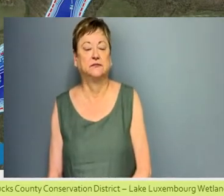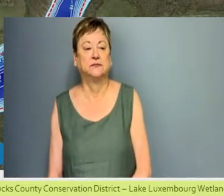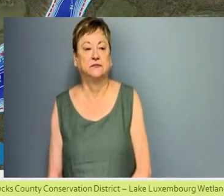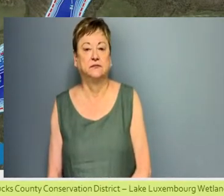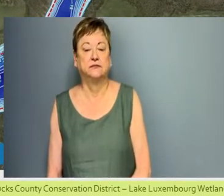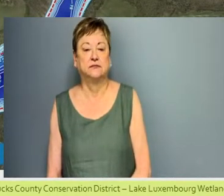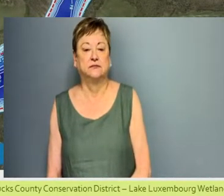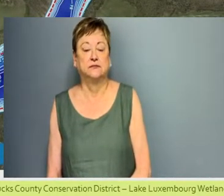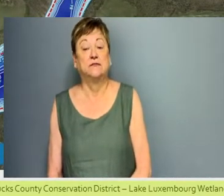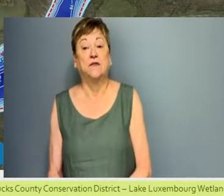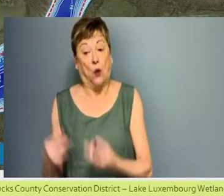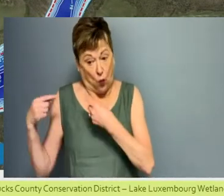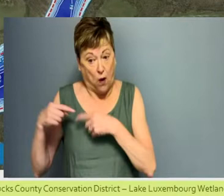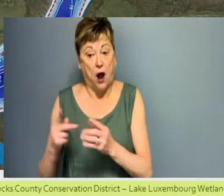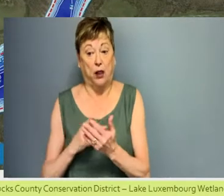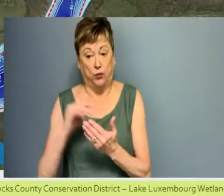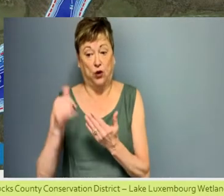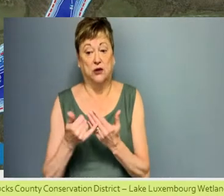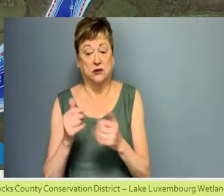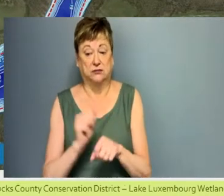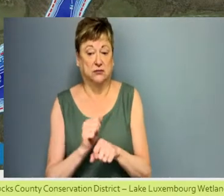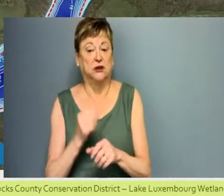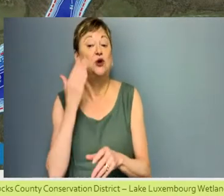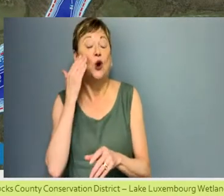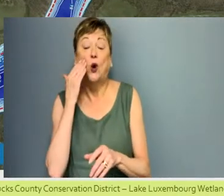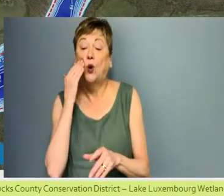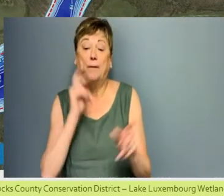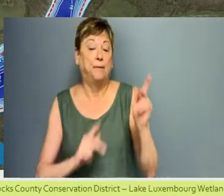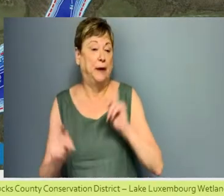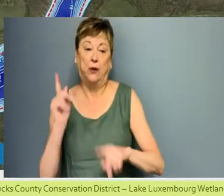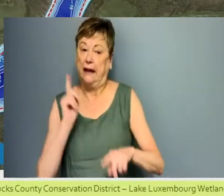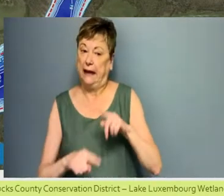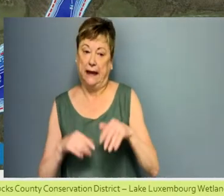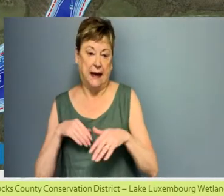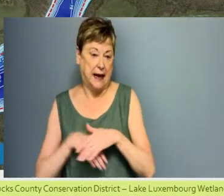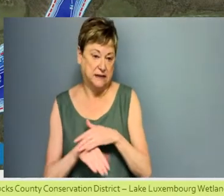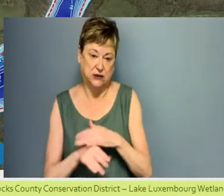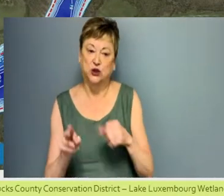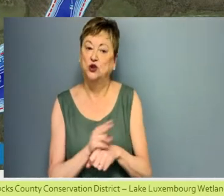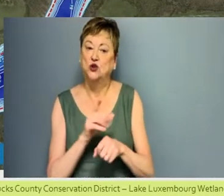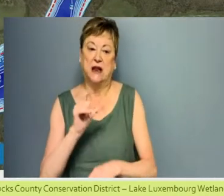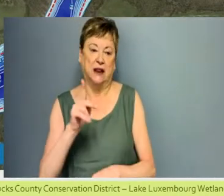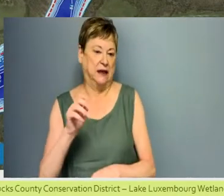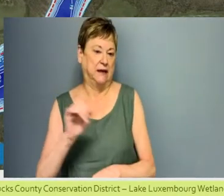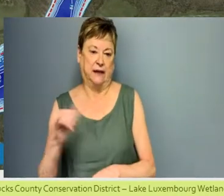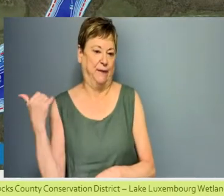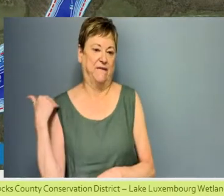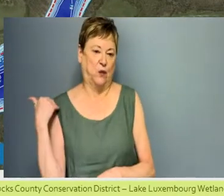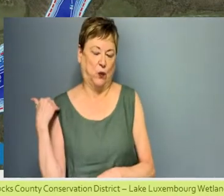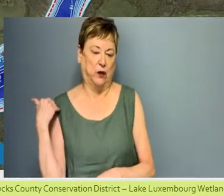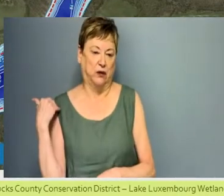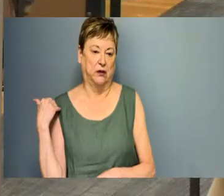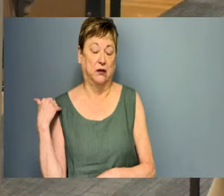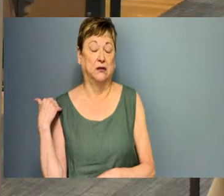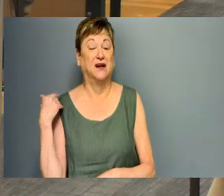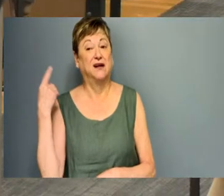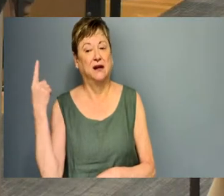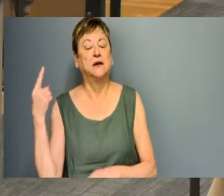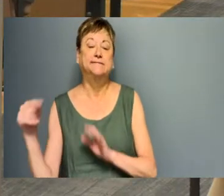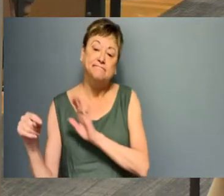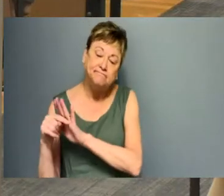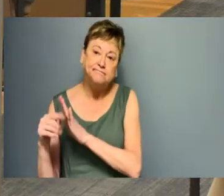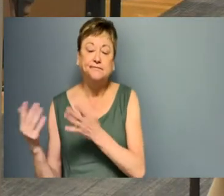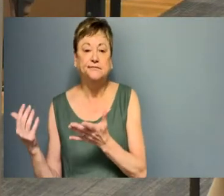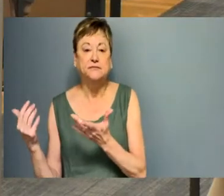While it's going on, the public are not, they're not gonna be able to access and use the lake like they're used to. With the drawdown, there are